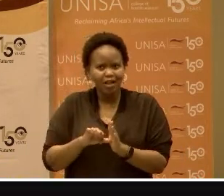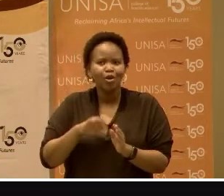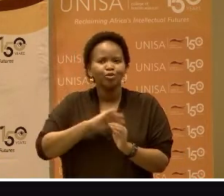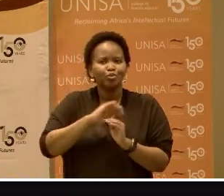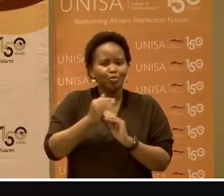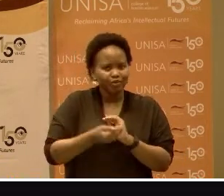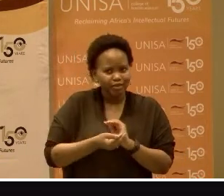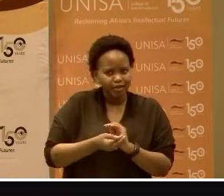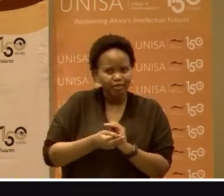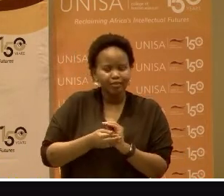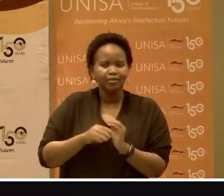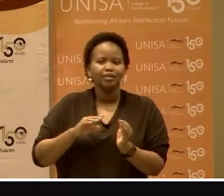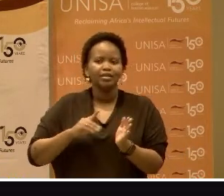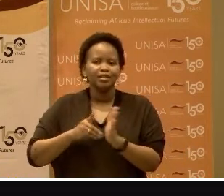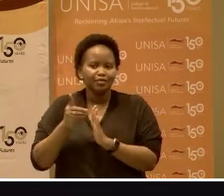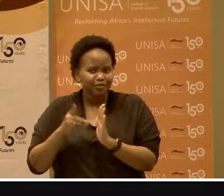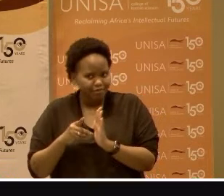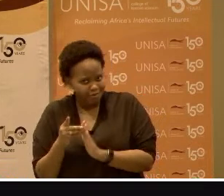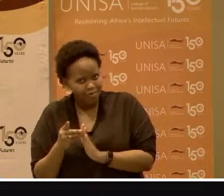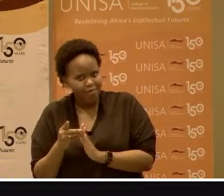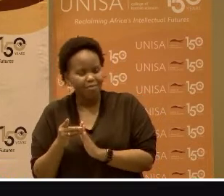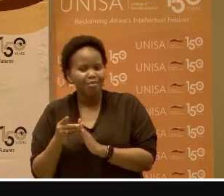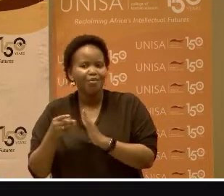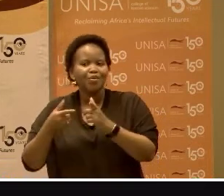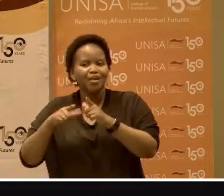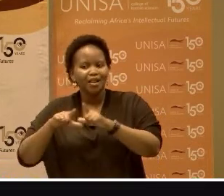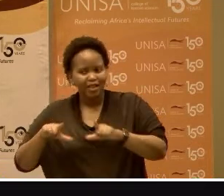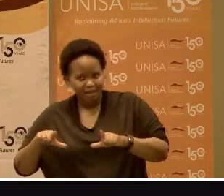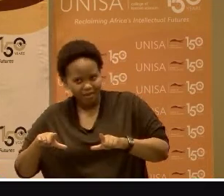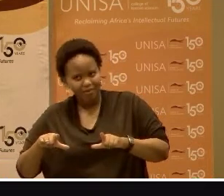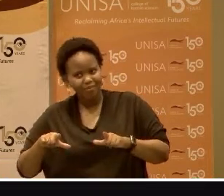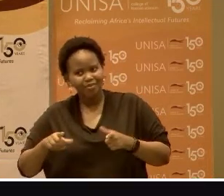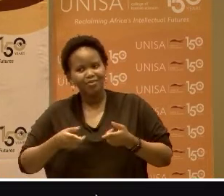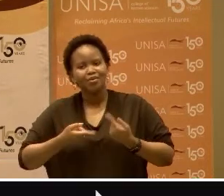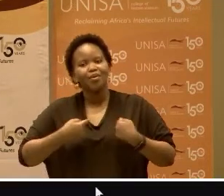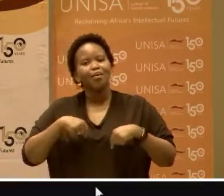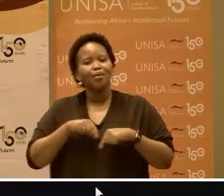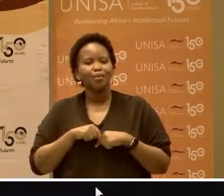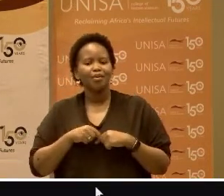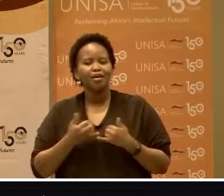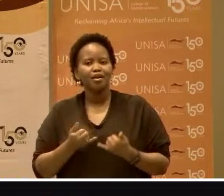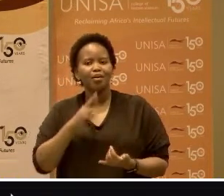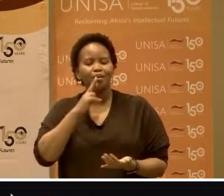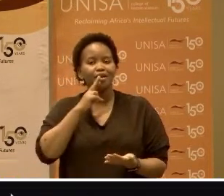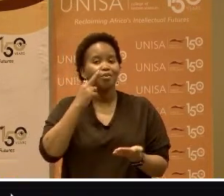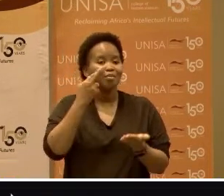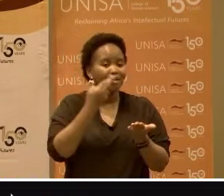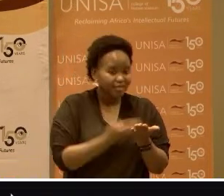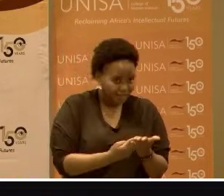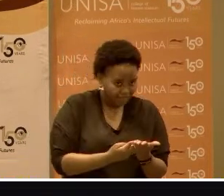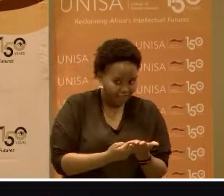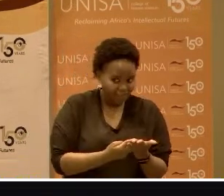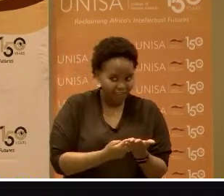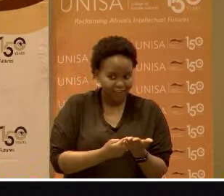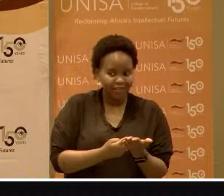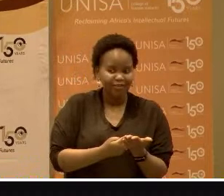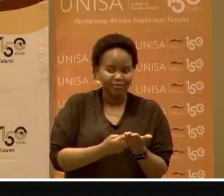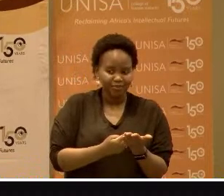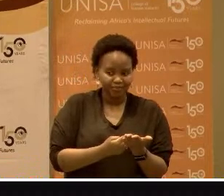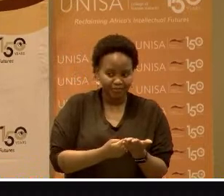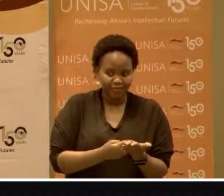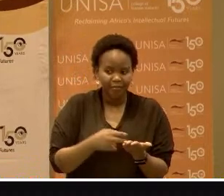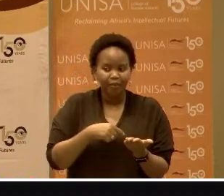to protect them. What are my recommendations? It should be noted that many of the